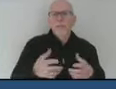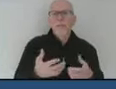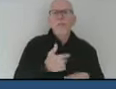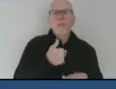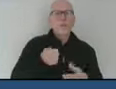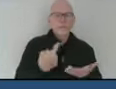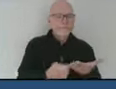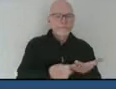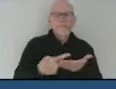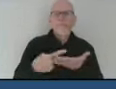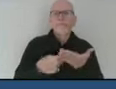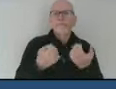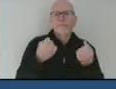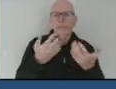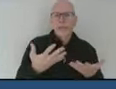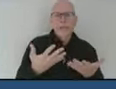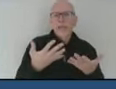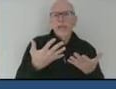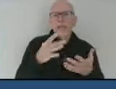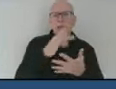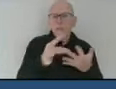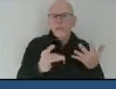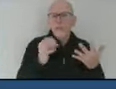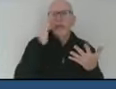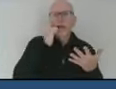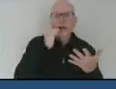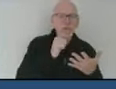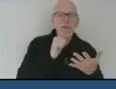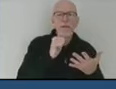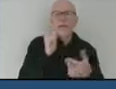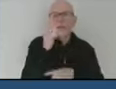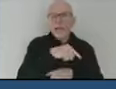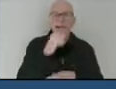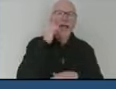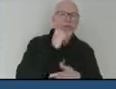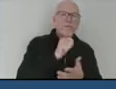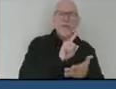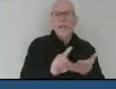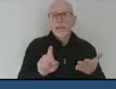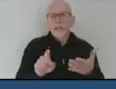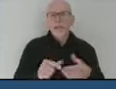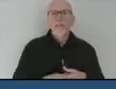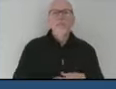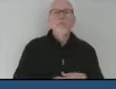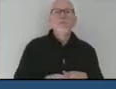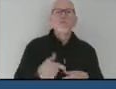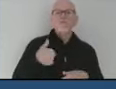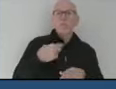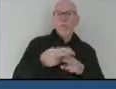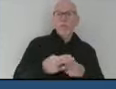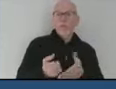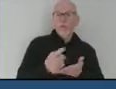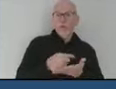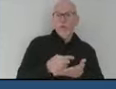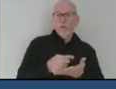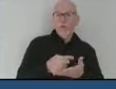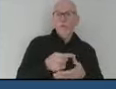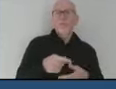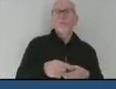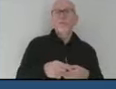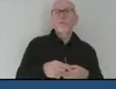a lot of options on a daily, weekly basis. What I mentioned earlier, just somewhat